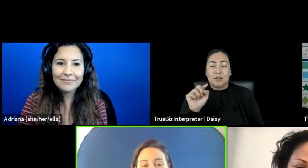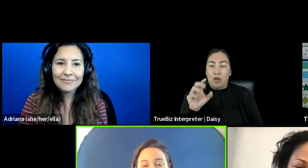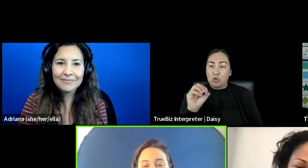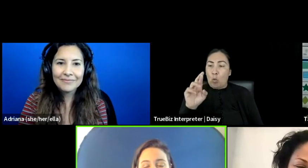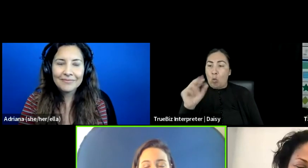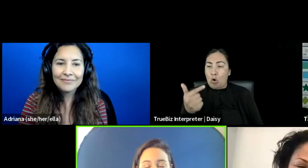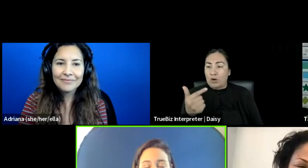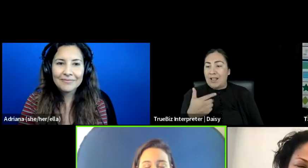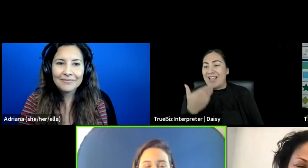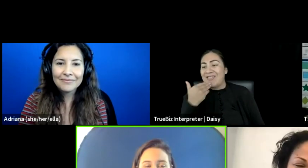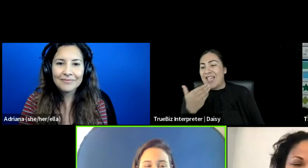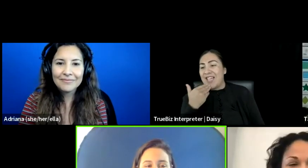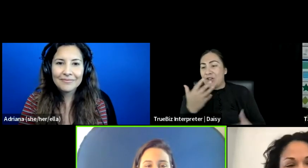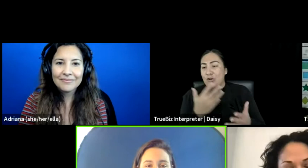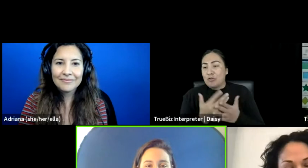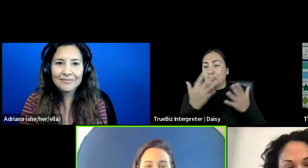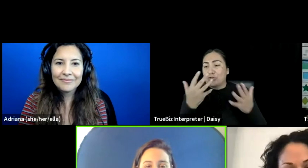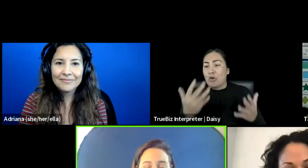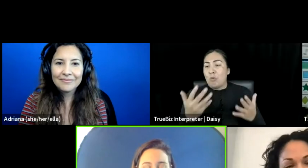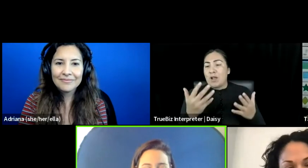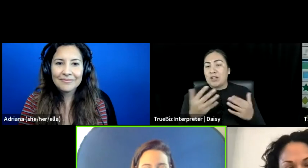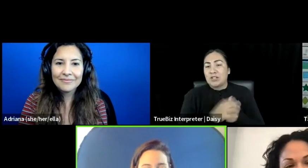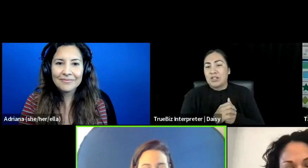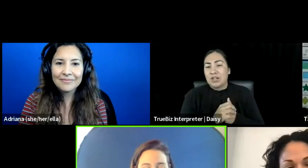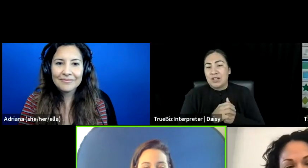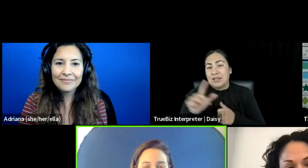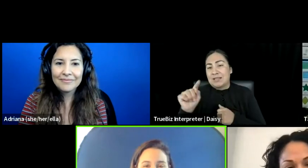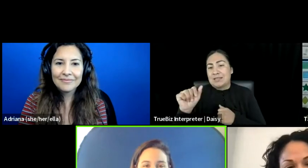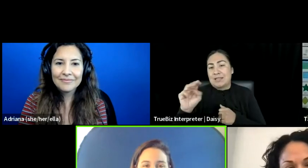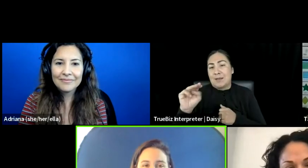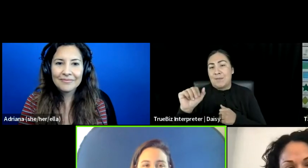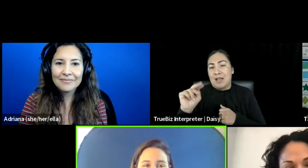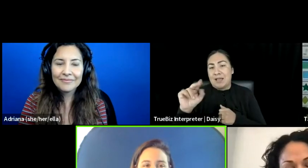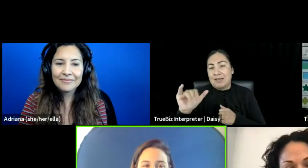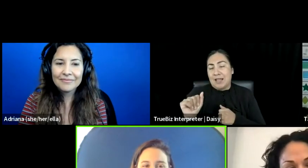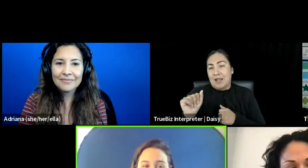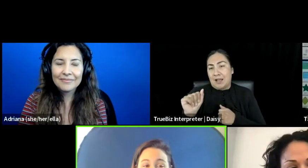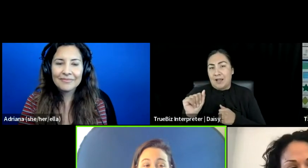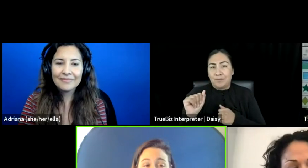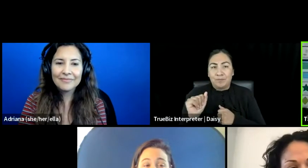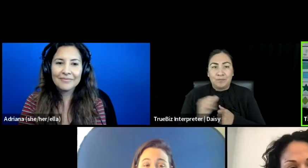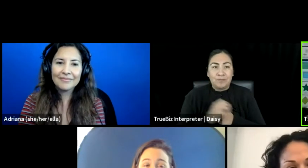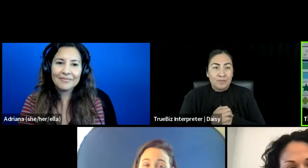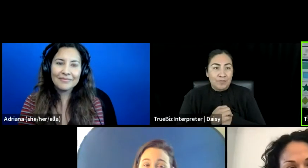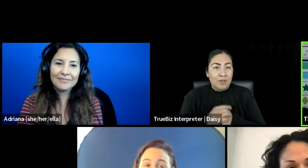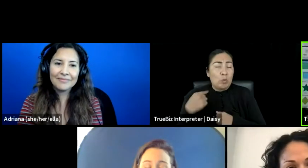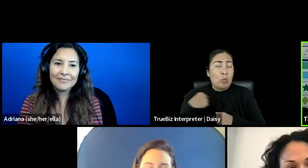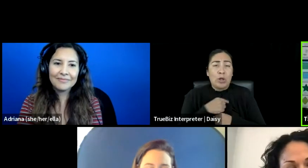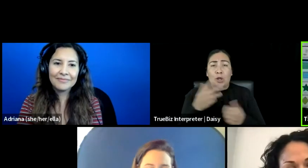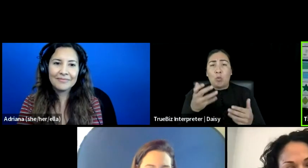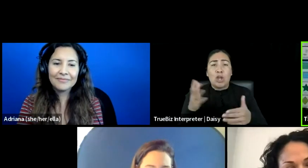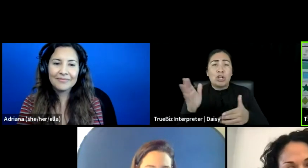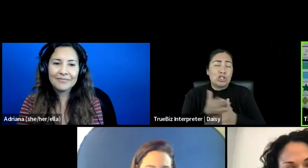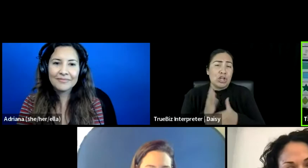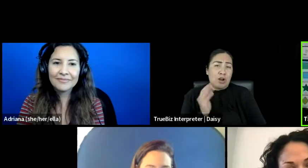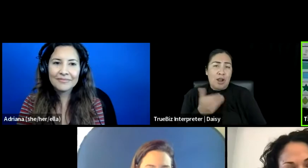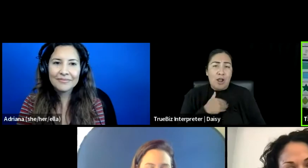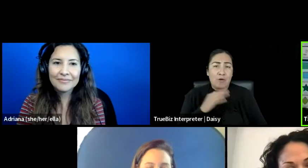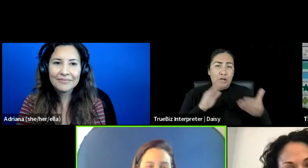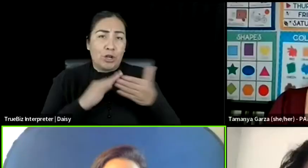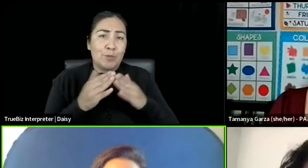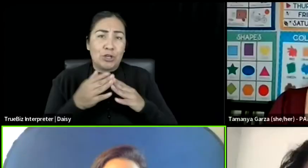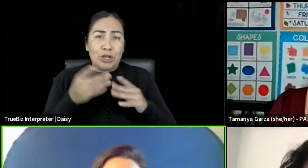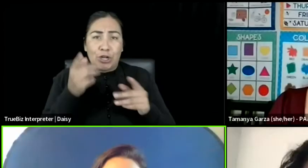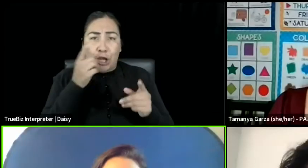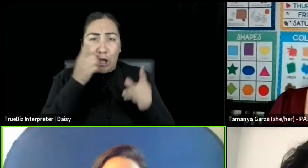Tamania. It is received, and we acknowledge that with you. I'd like to share into the space our community agreements now as well,